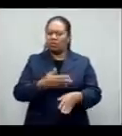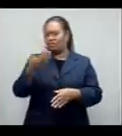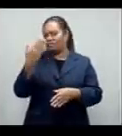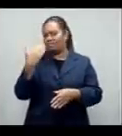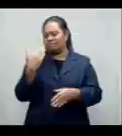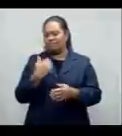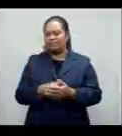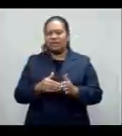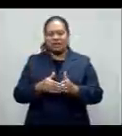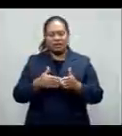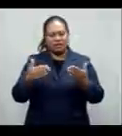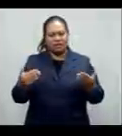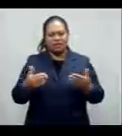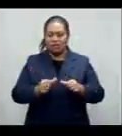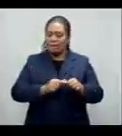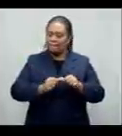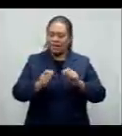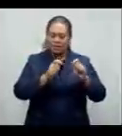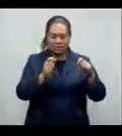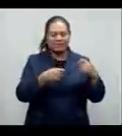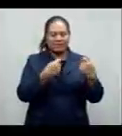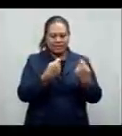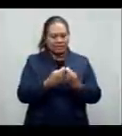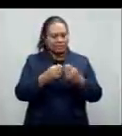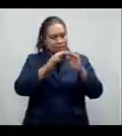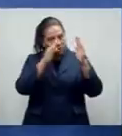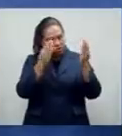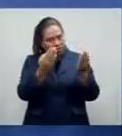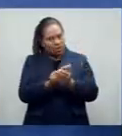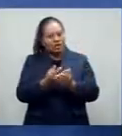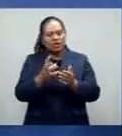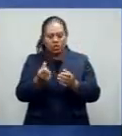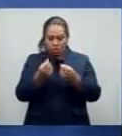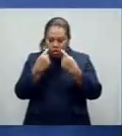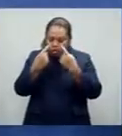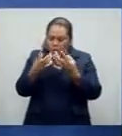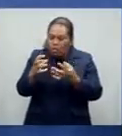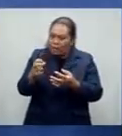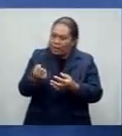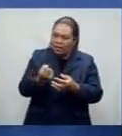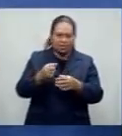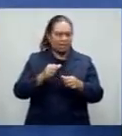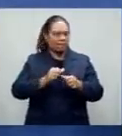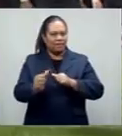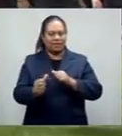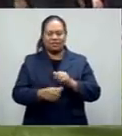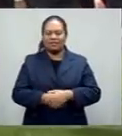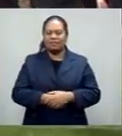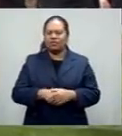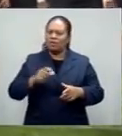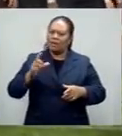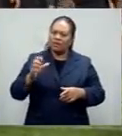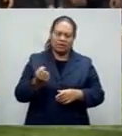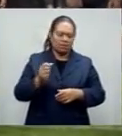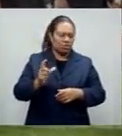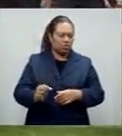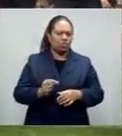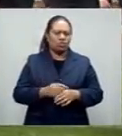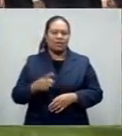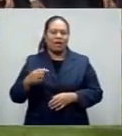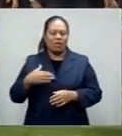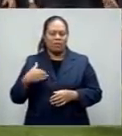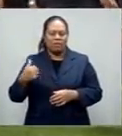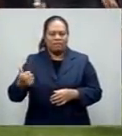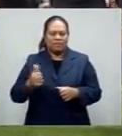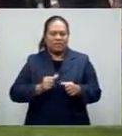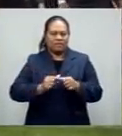you're playing the best team in the world. It's got to bring the best out of you. So we have to be as best as we can. With only 3 days to